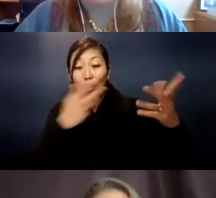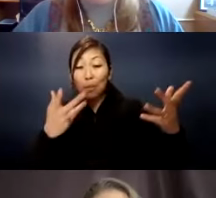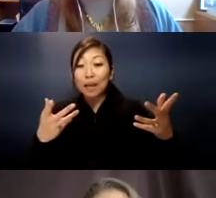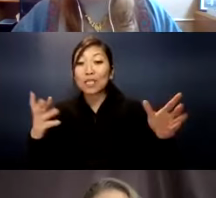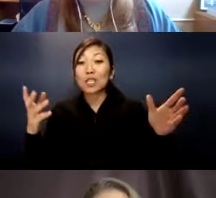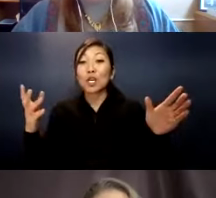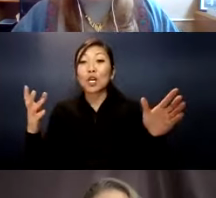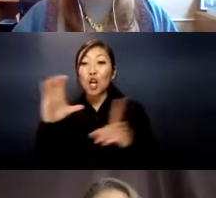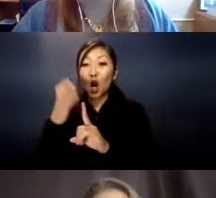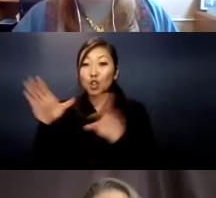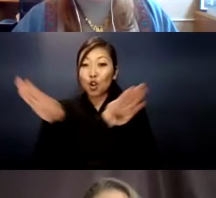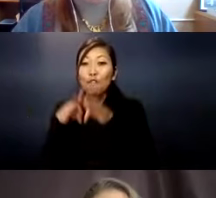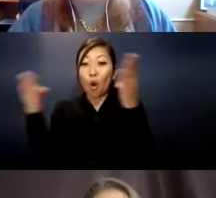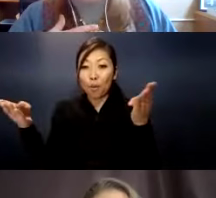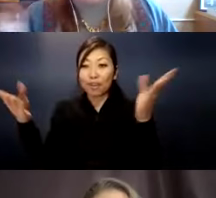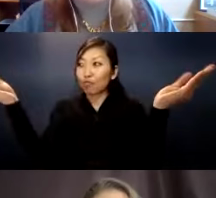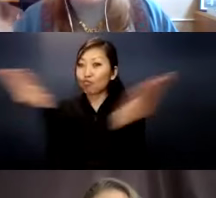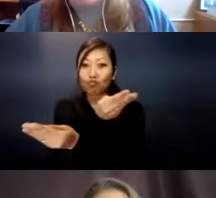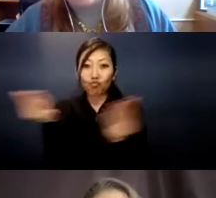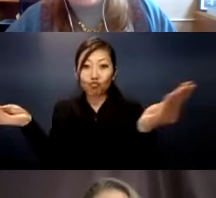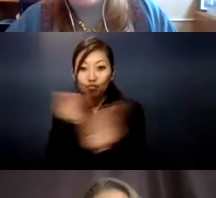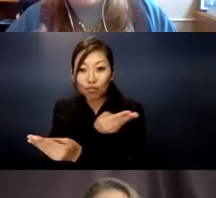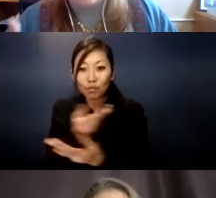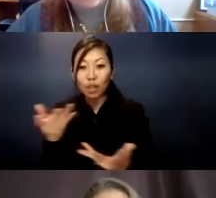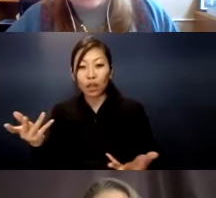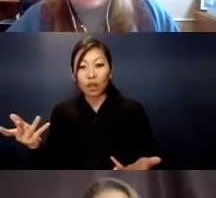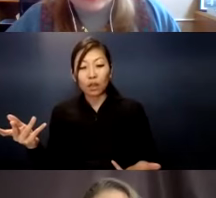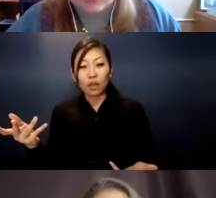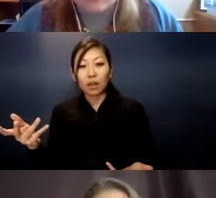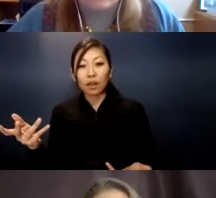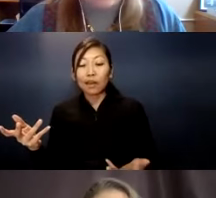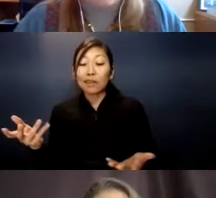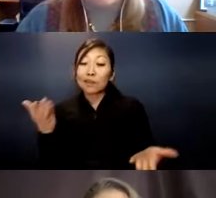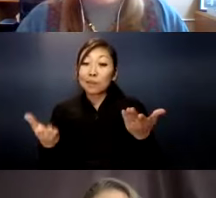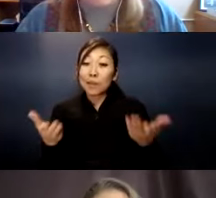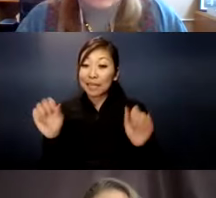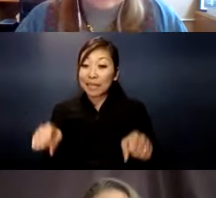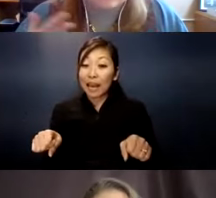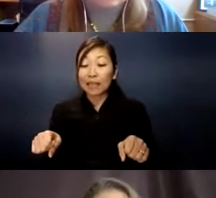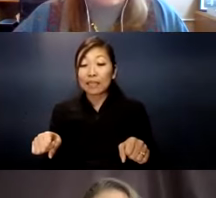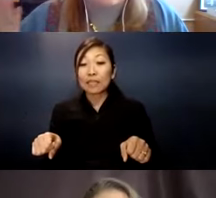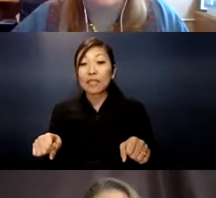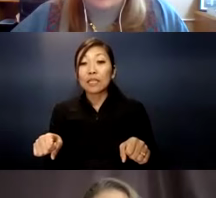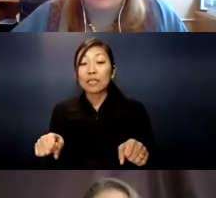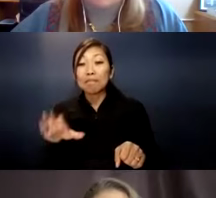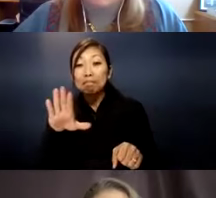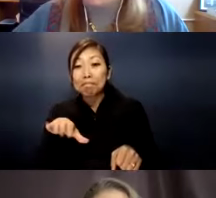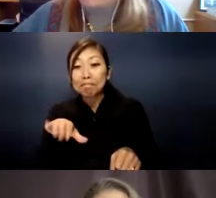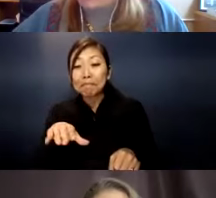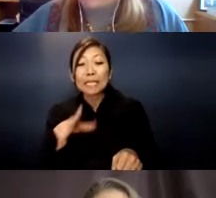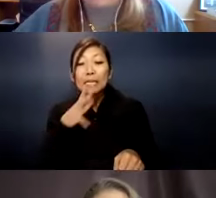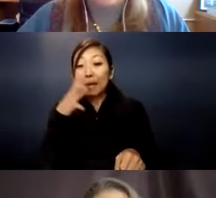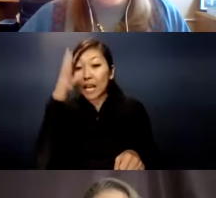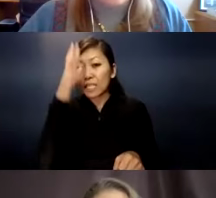teenagers, that would be really helpful. Just say like, hey, I'm not gonna forbid you from doing this stuff. I just need you to know that you can come to me